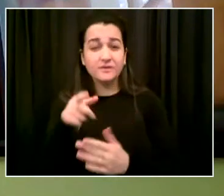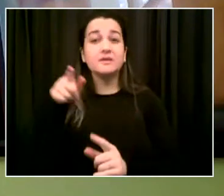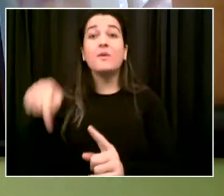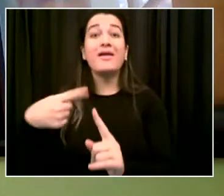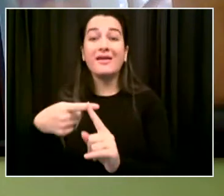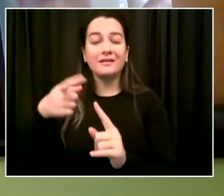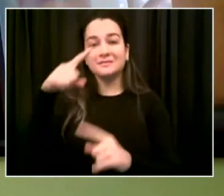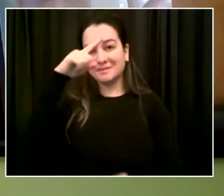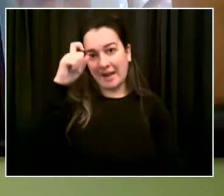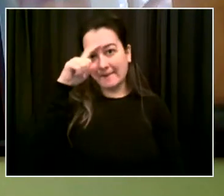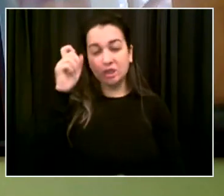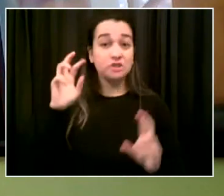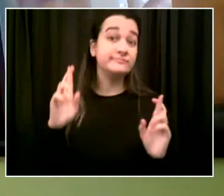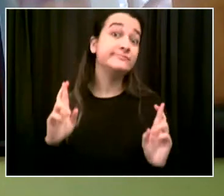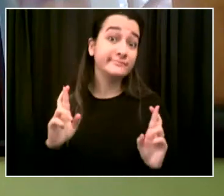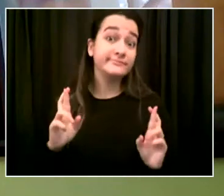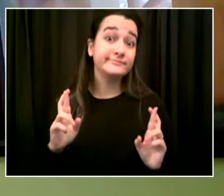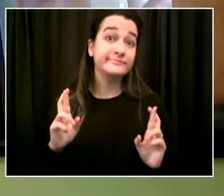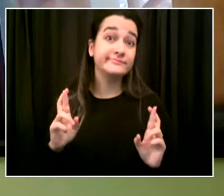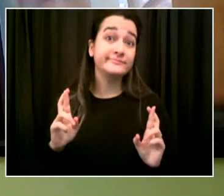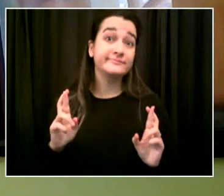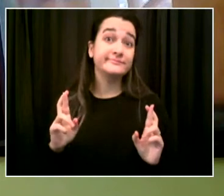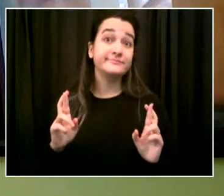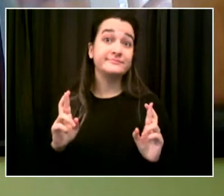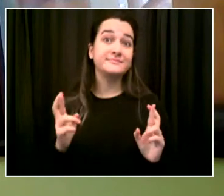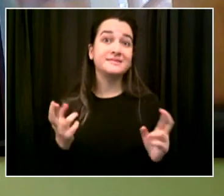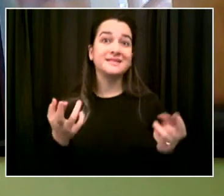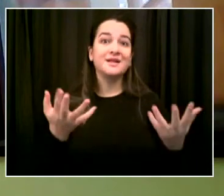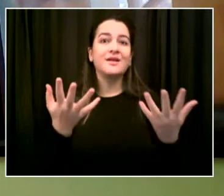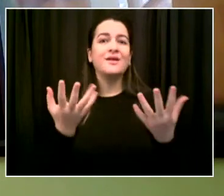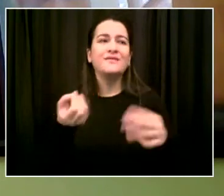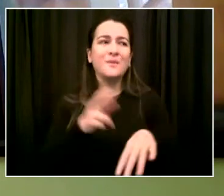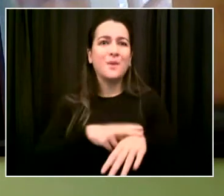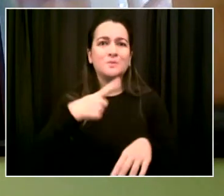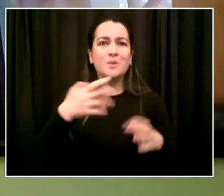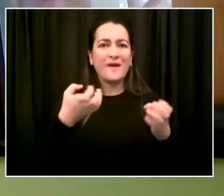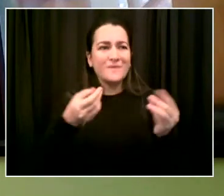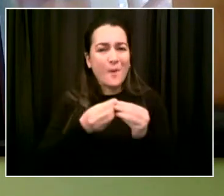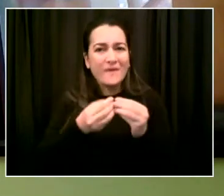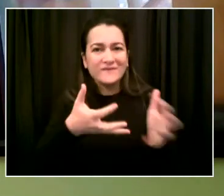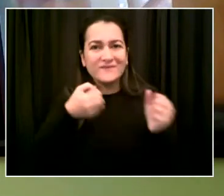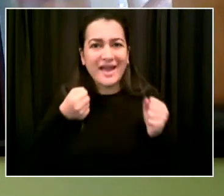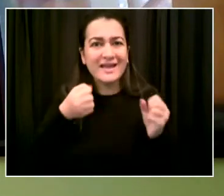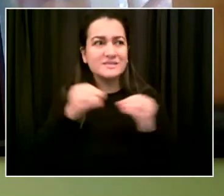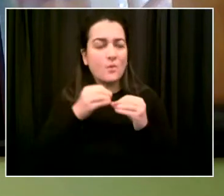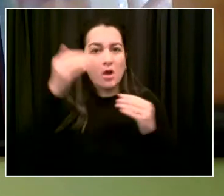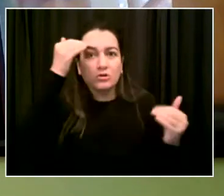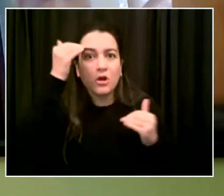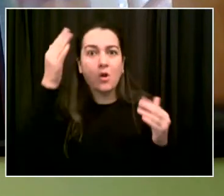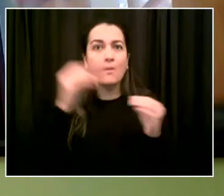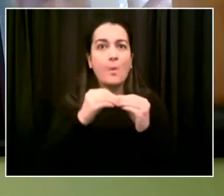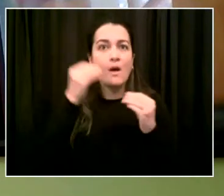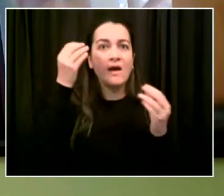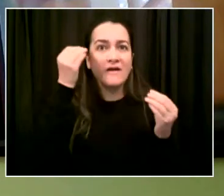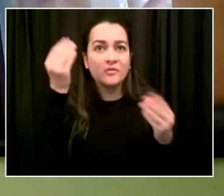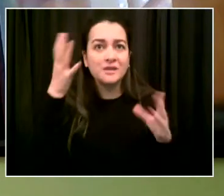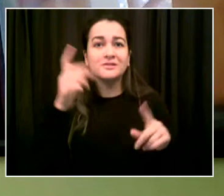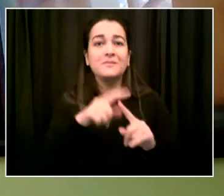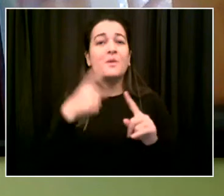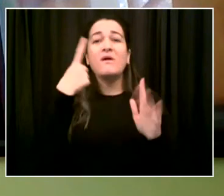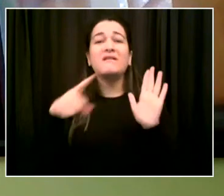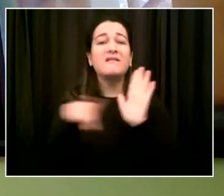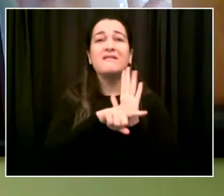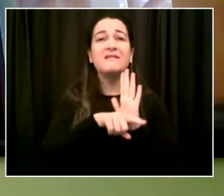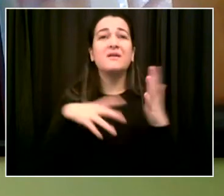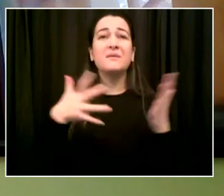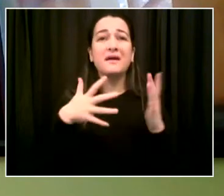ago, was simply getting testing capacity. And as you know, New York City first prioritized and has been not just a national leader, but a global leader